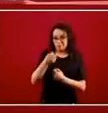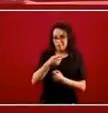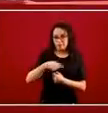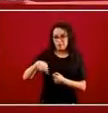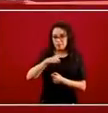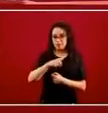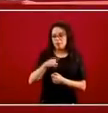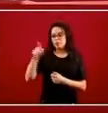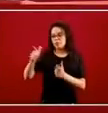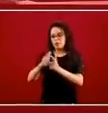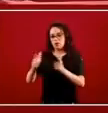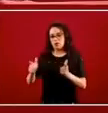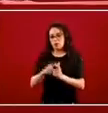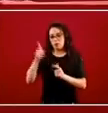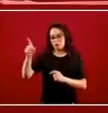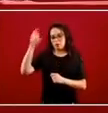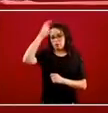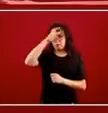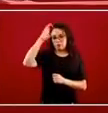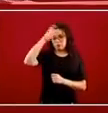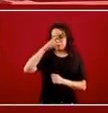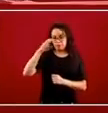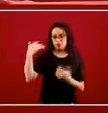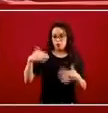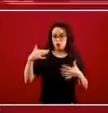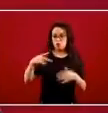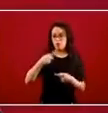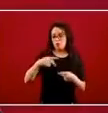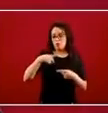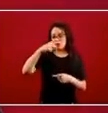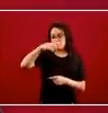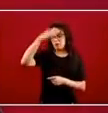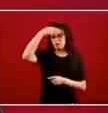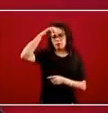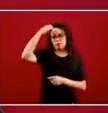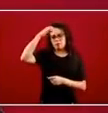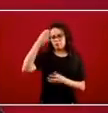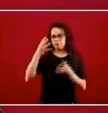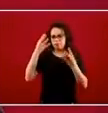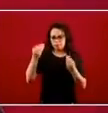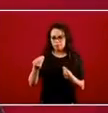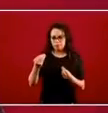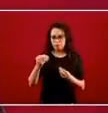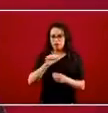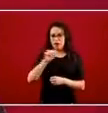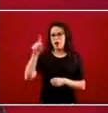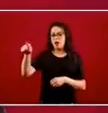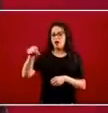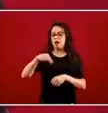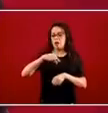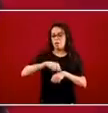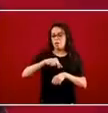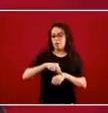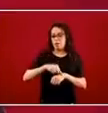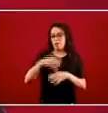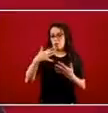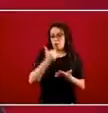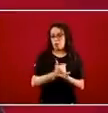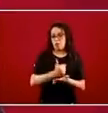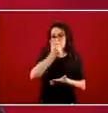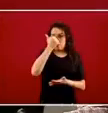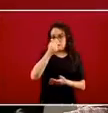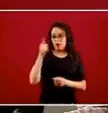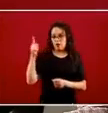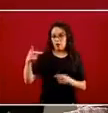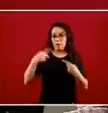times like the ones we live in. So we have created special teams with specialists,